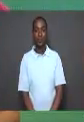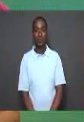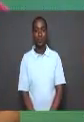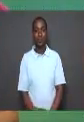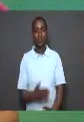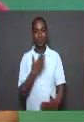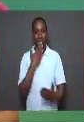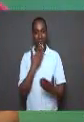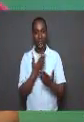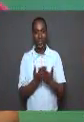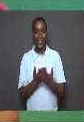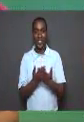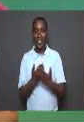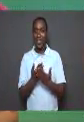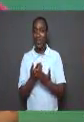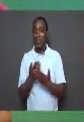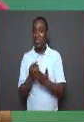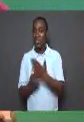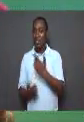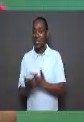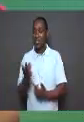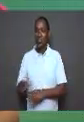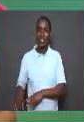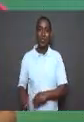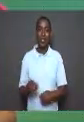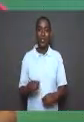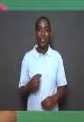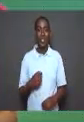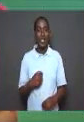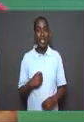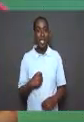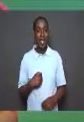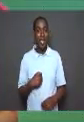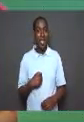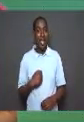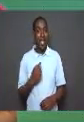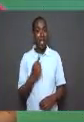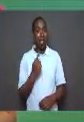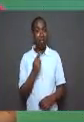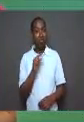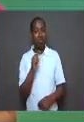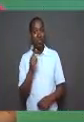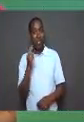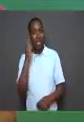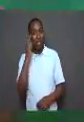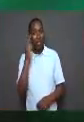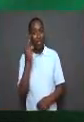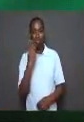Thank you for participating, students. I wonder what some of your ideas are.